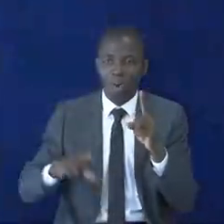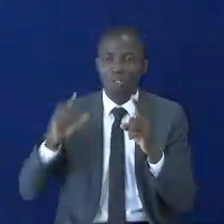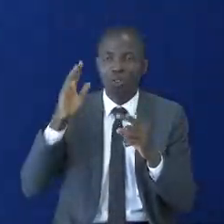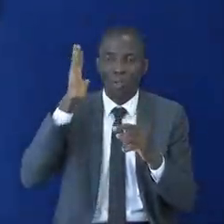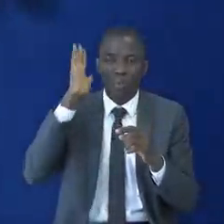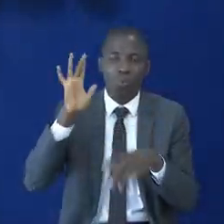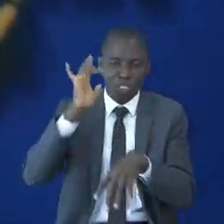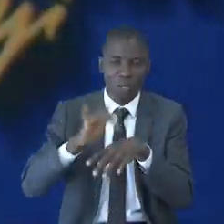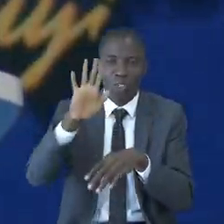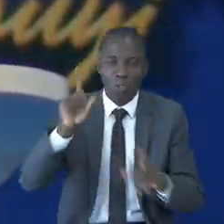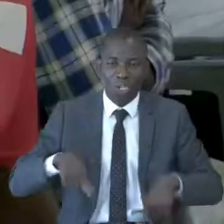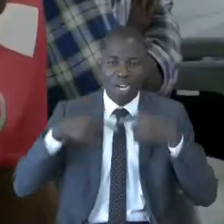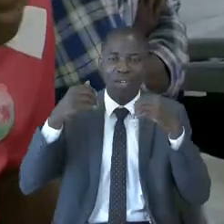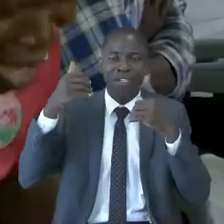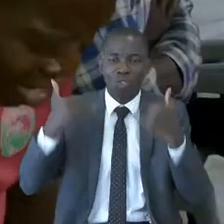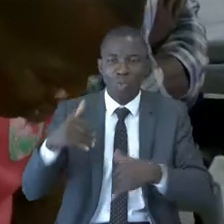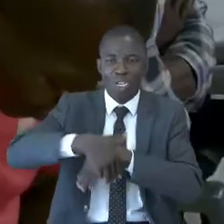will touch your life tonight.